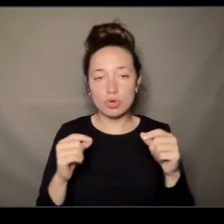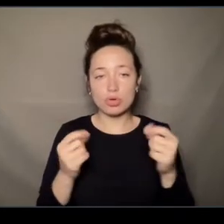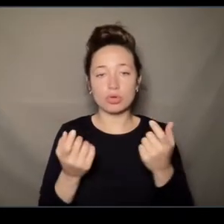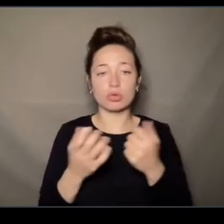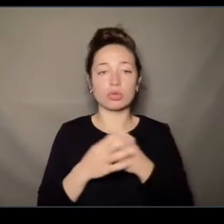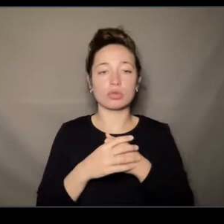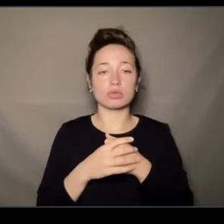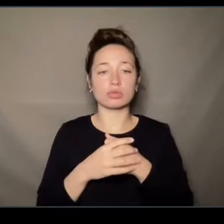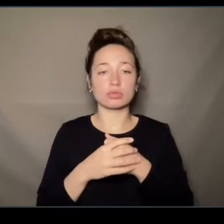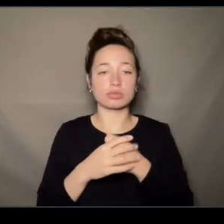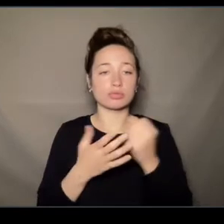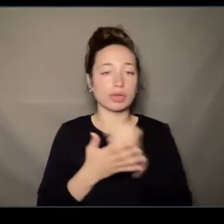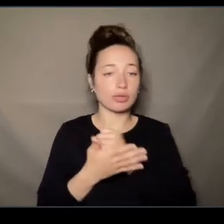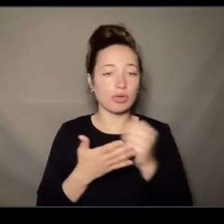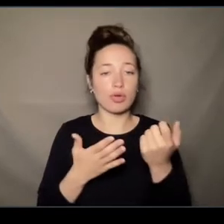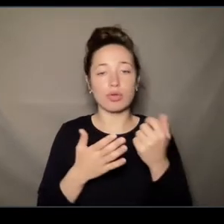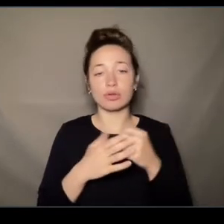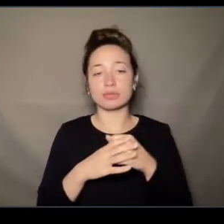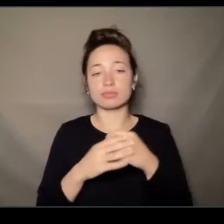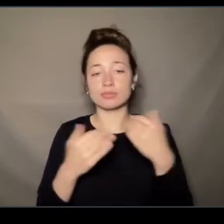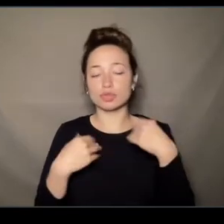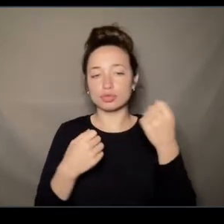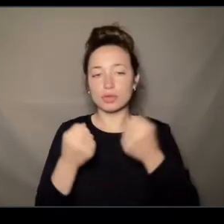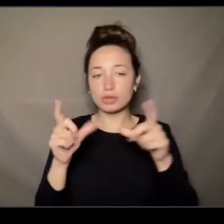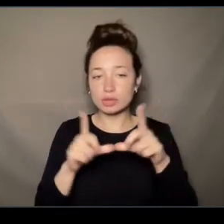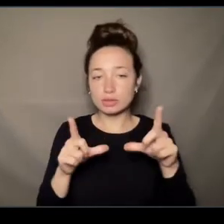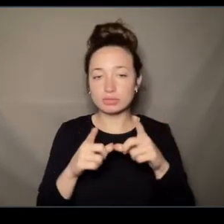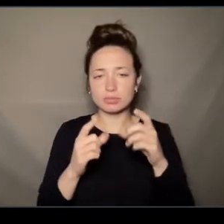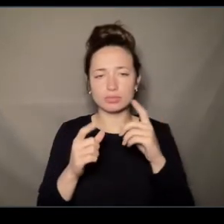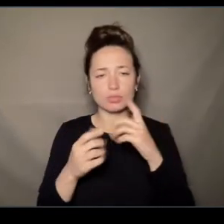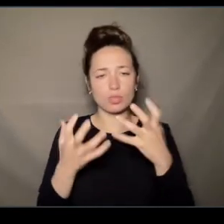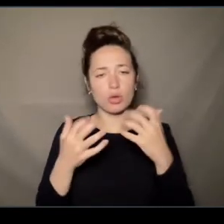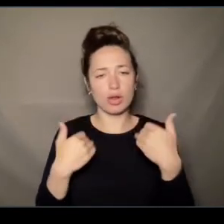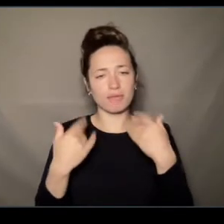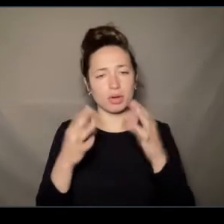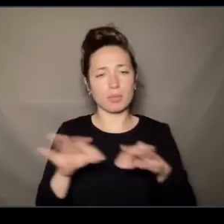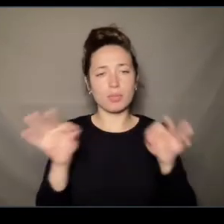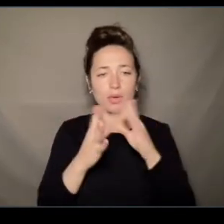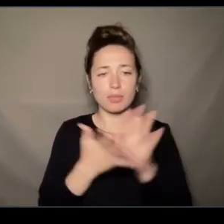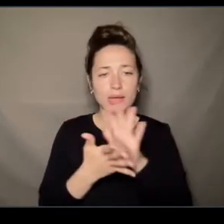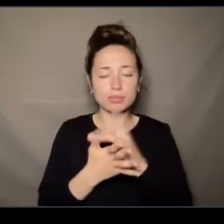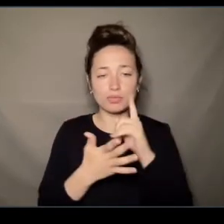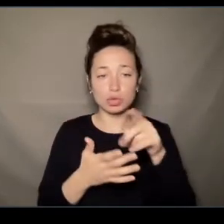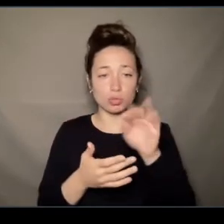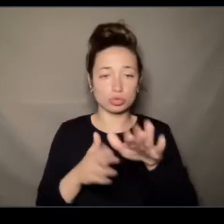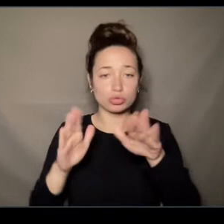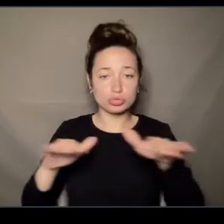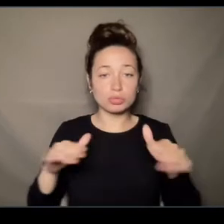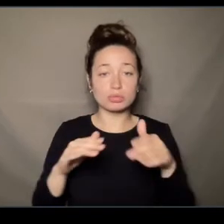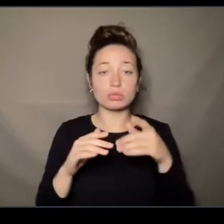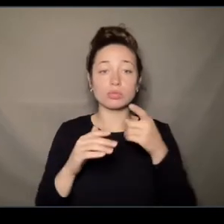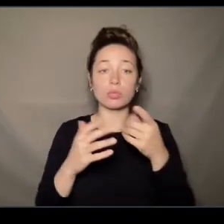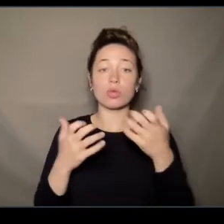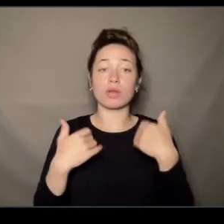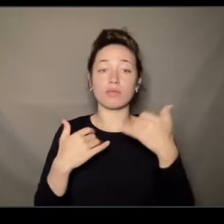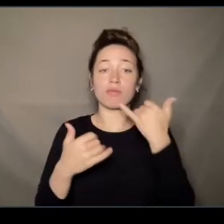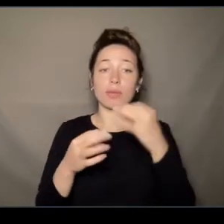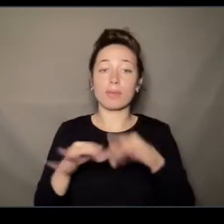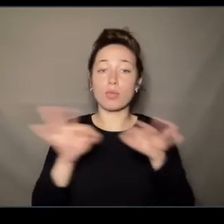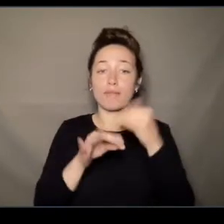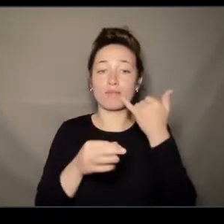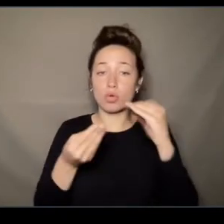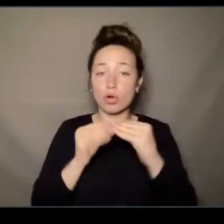you, a credit card with you. You want to have your driver's license. You want to have important papers for you and your children. You want to